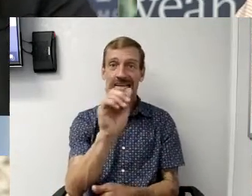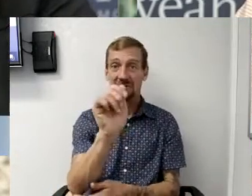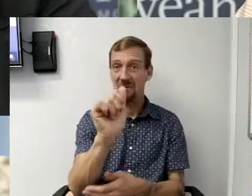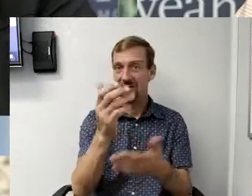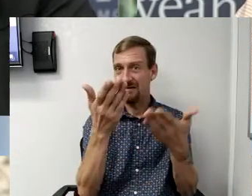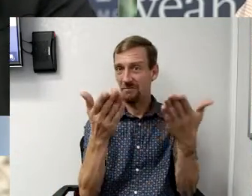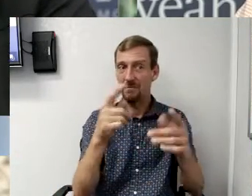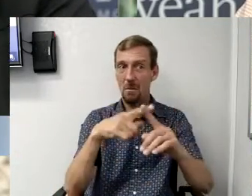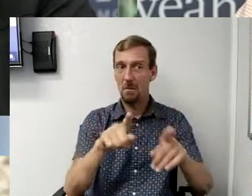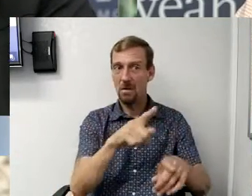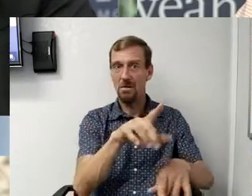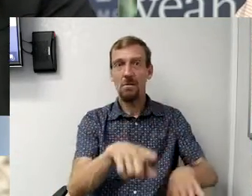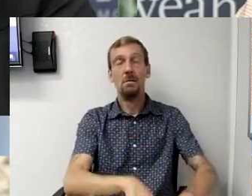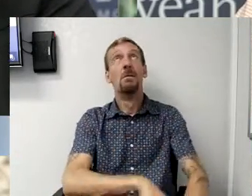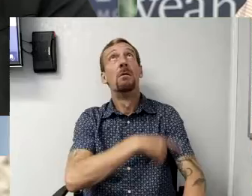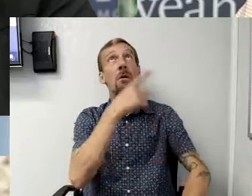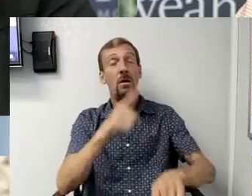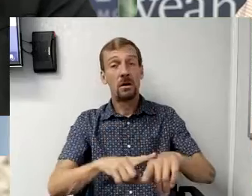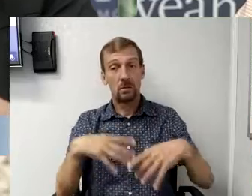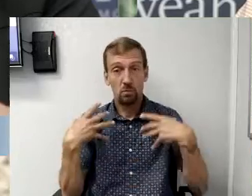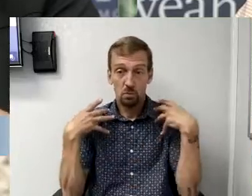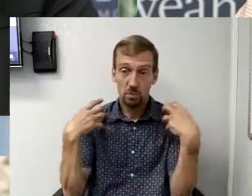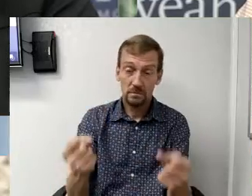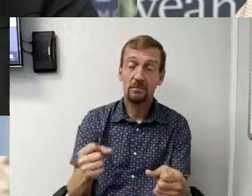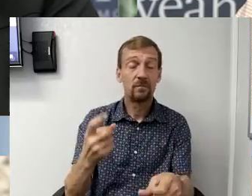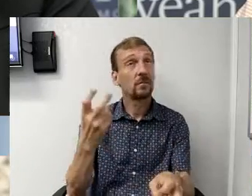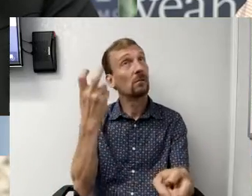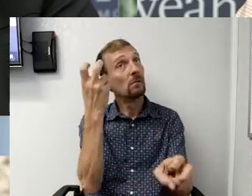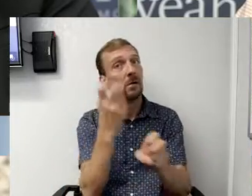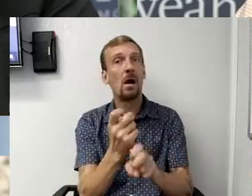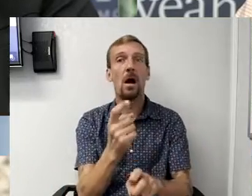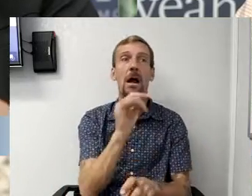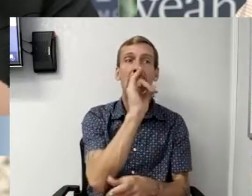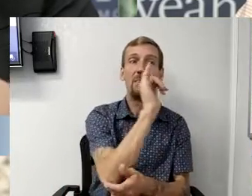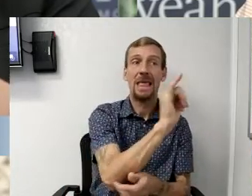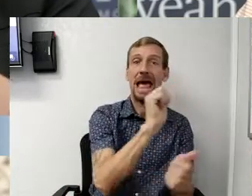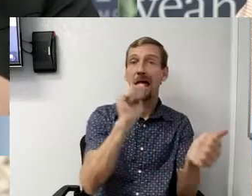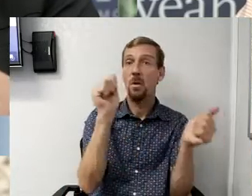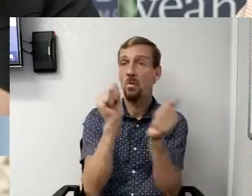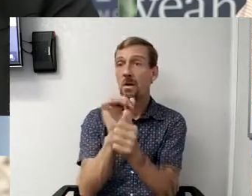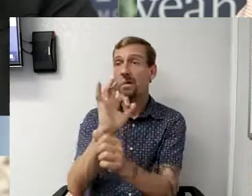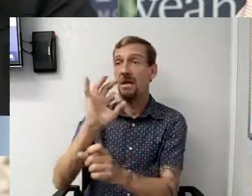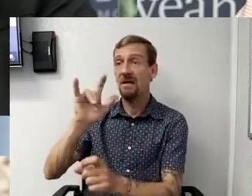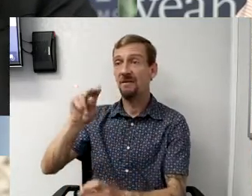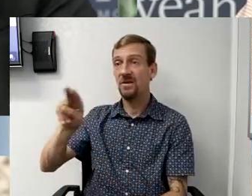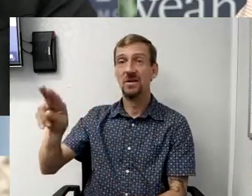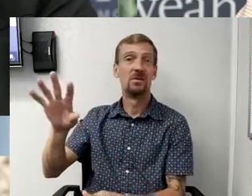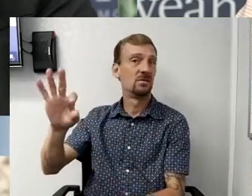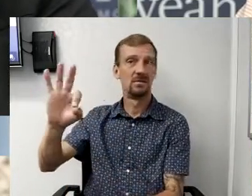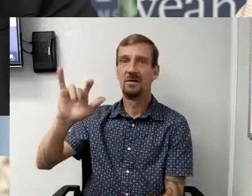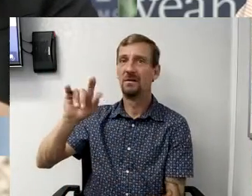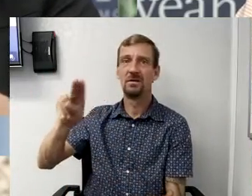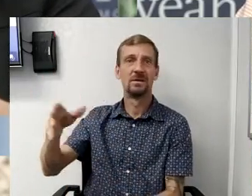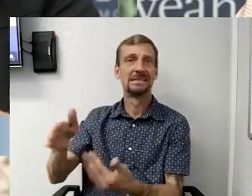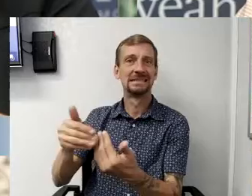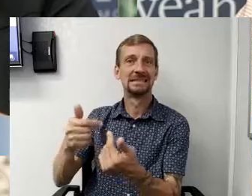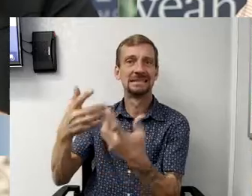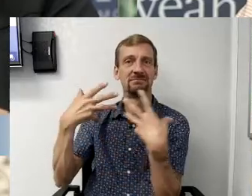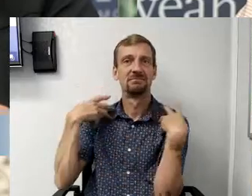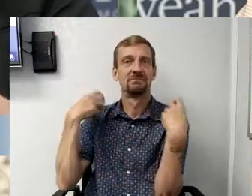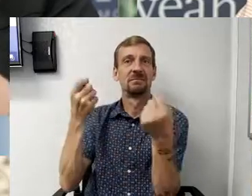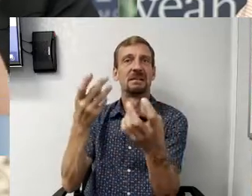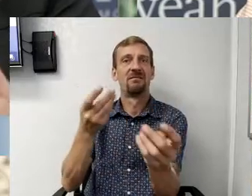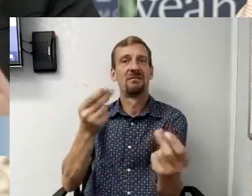long time to recover, a long time to get back to normal. We don't see that with the flu. The flu doesn't ravage people's systems like COVID